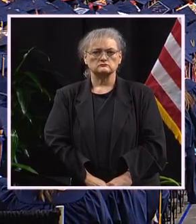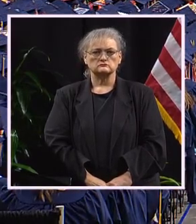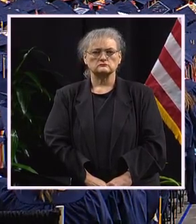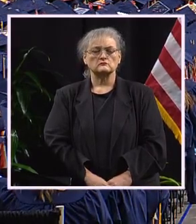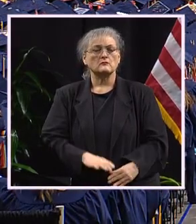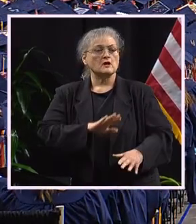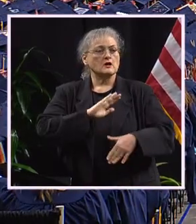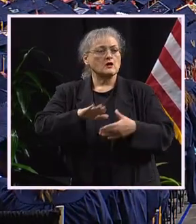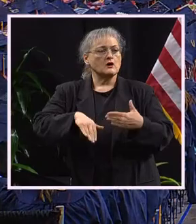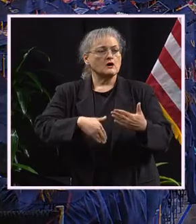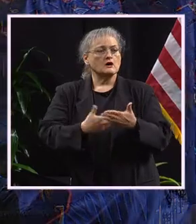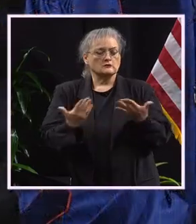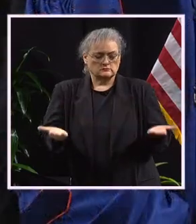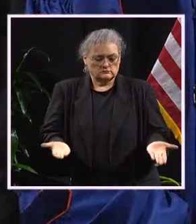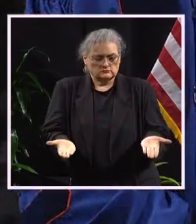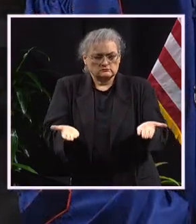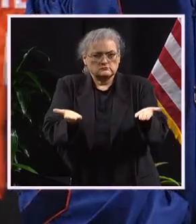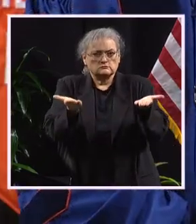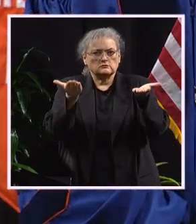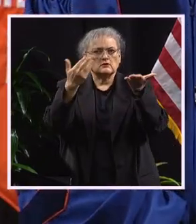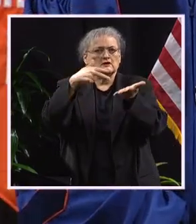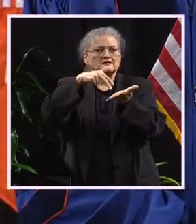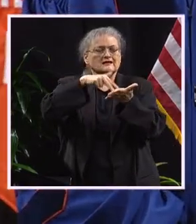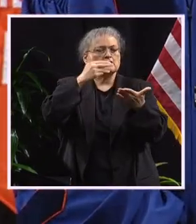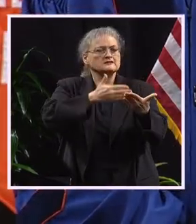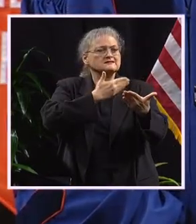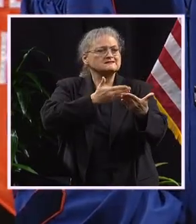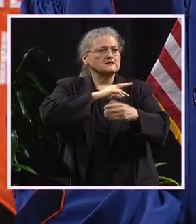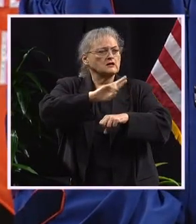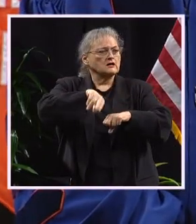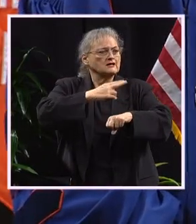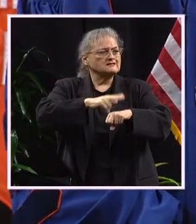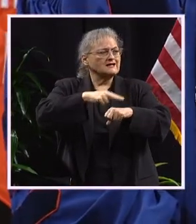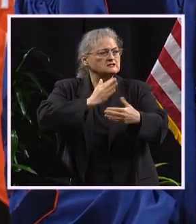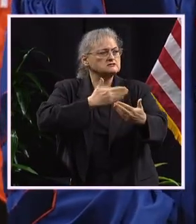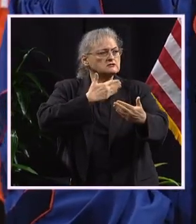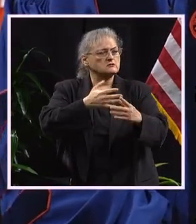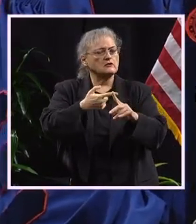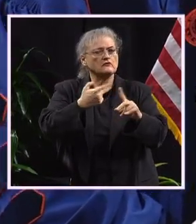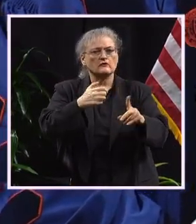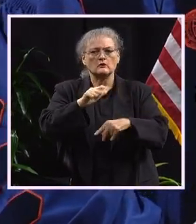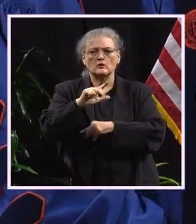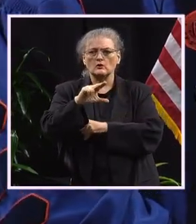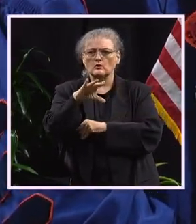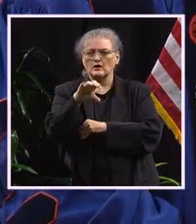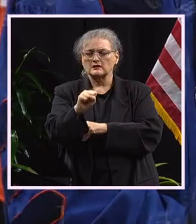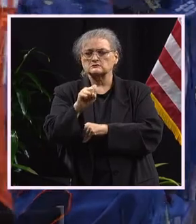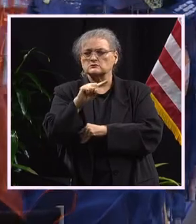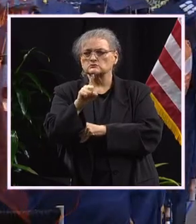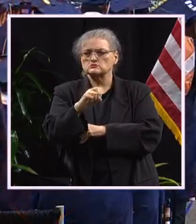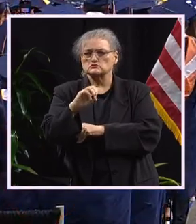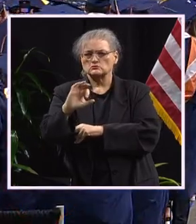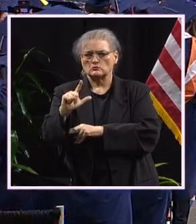Will all please rise for the singing of the national anthem led by Lucas Mikado Zoll.